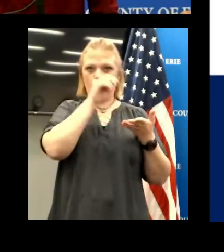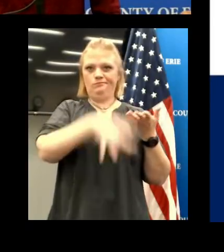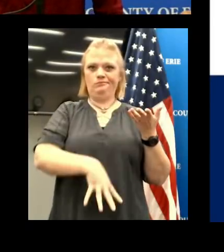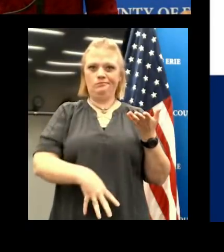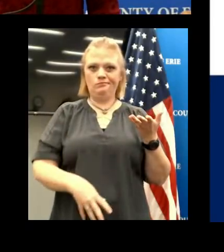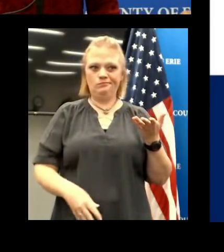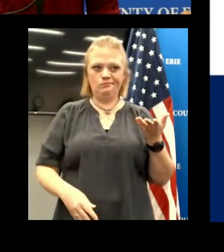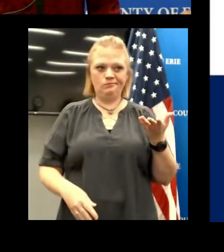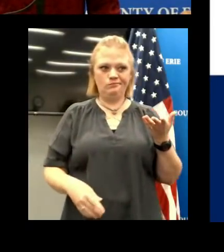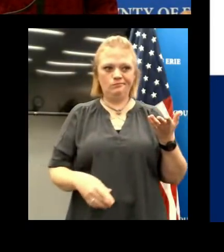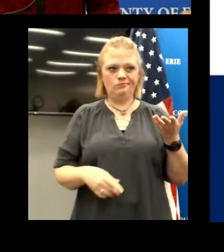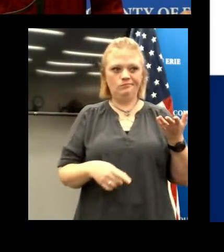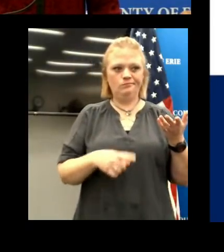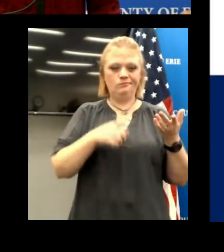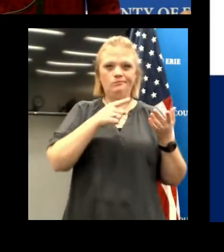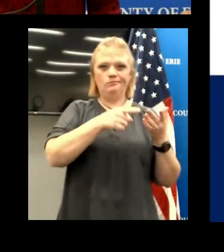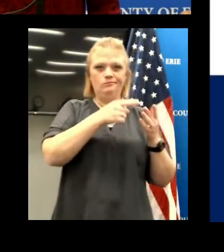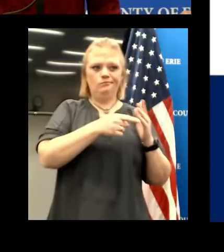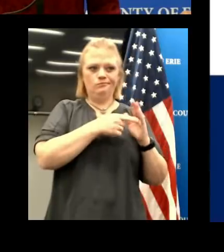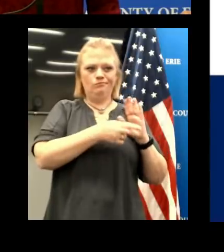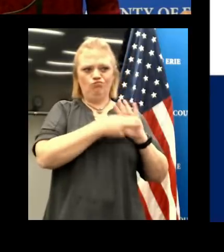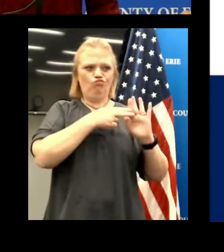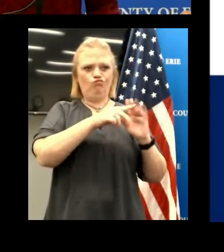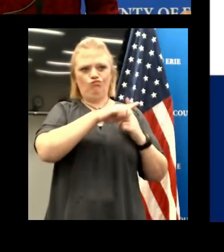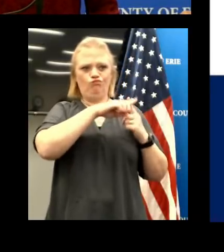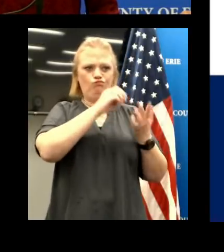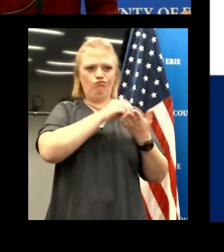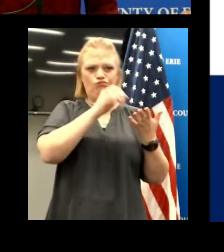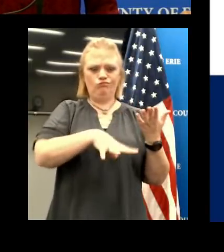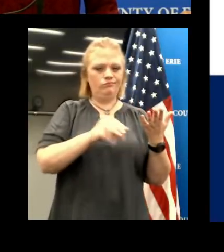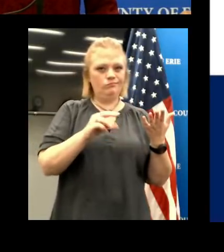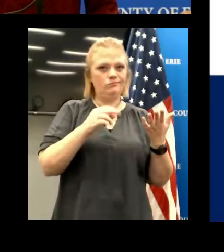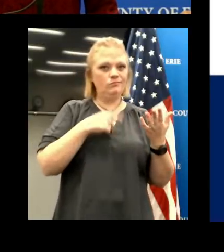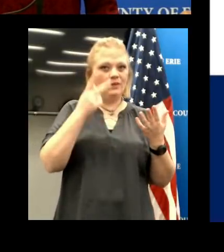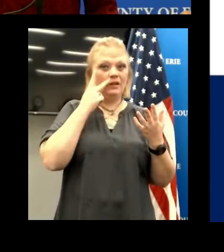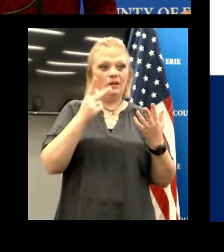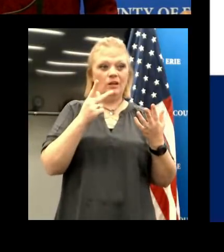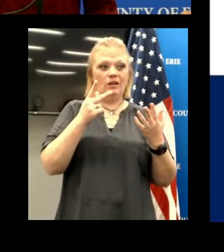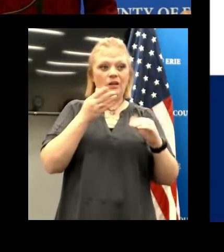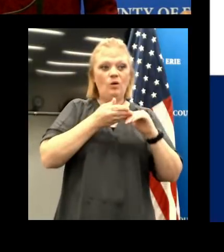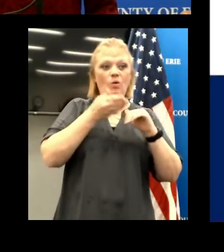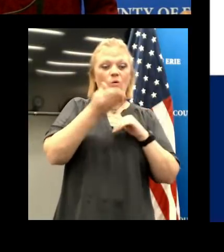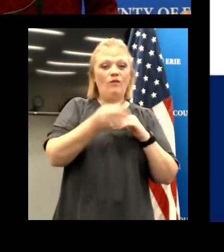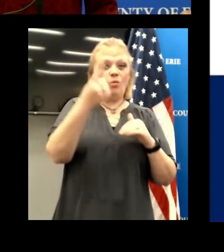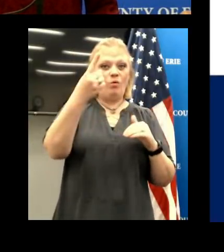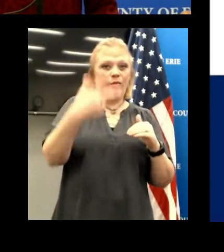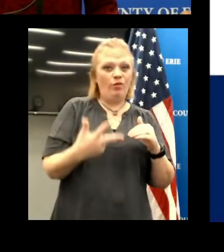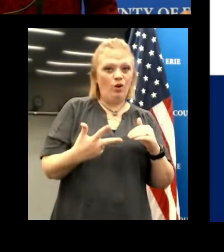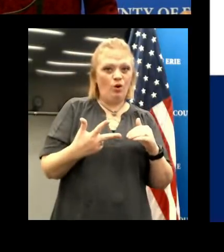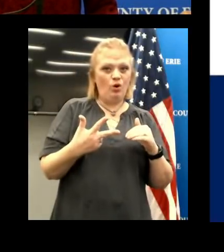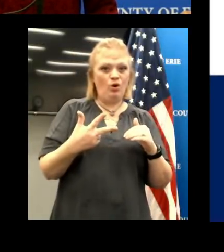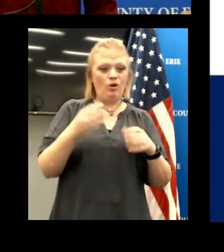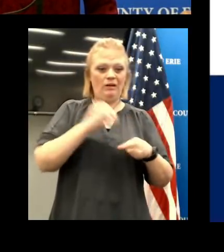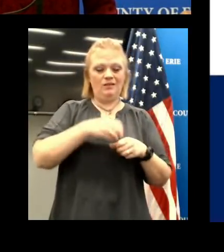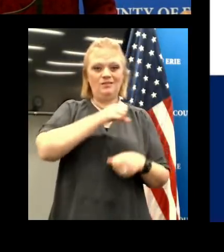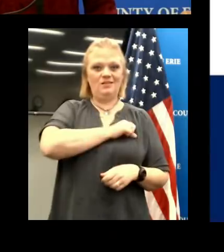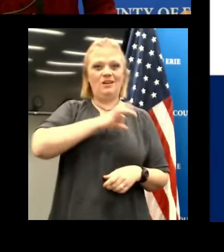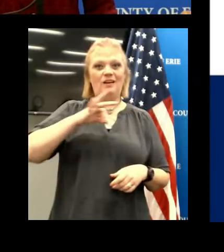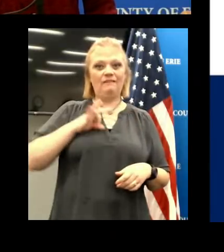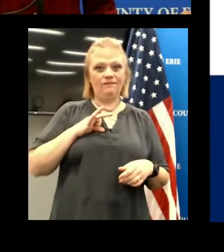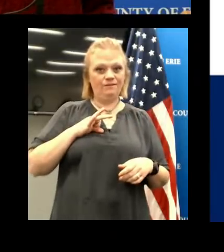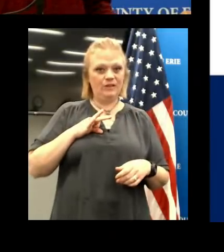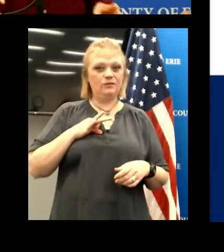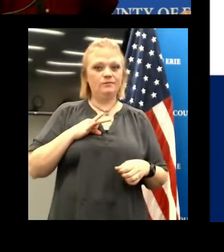who are identifying as positive. We're seeing more than a third of the cases among school staff, and